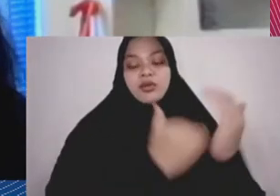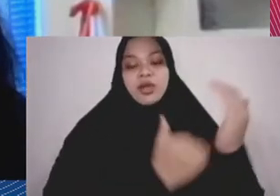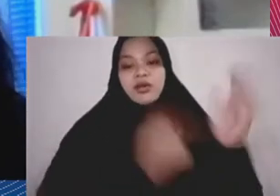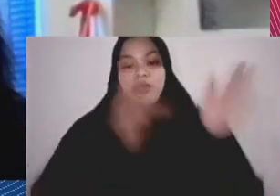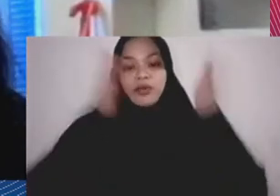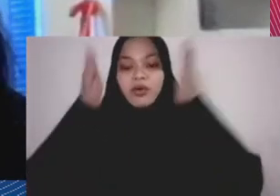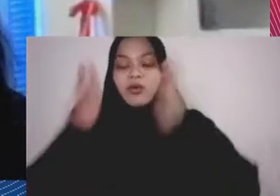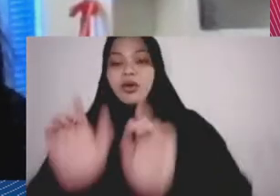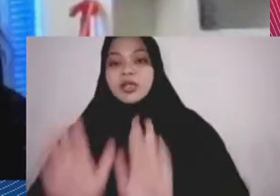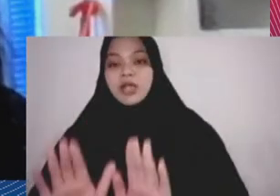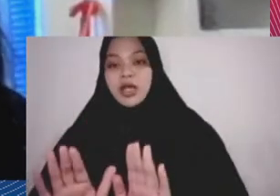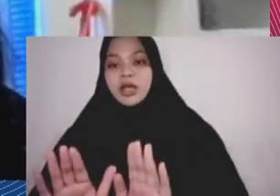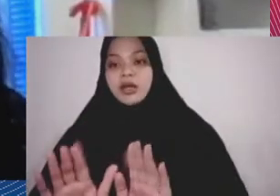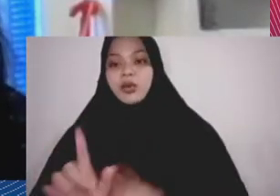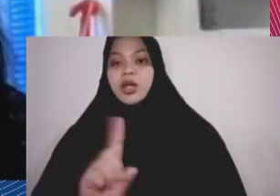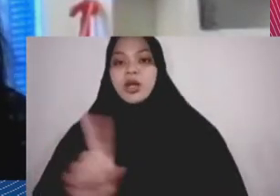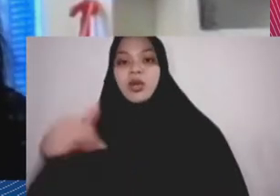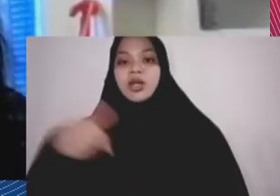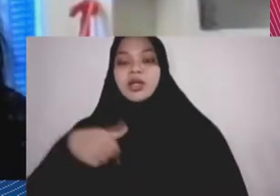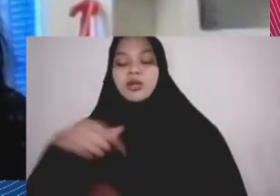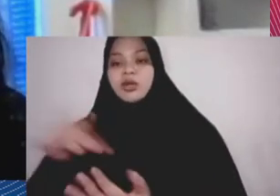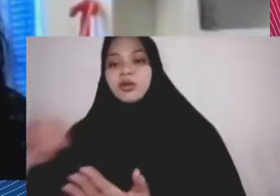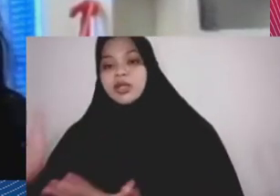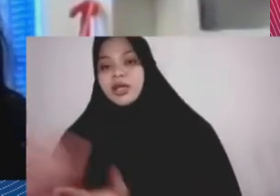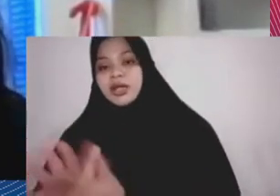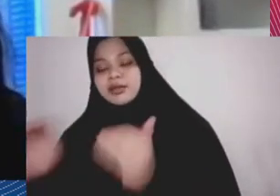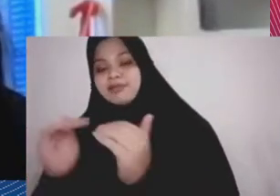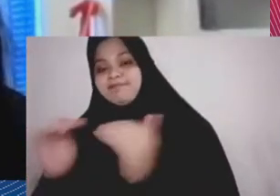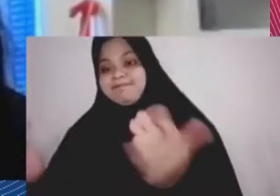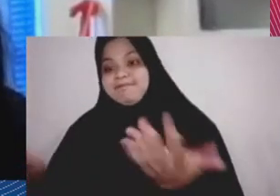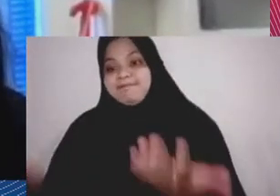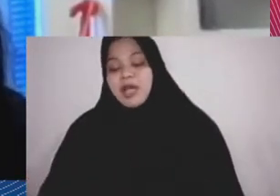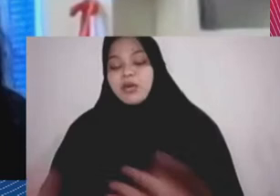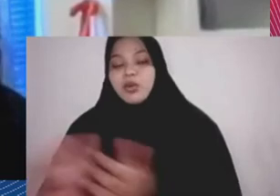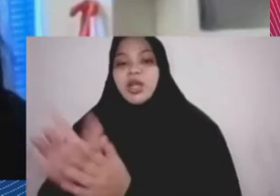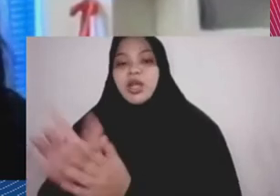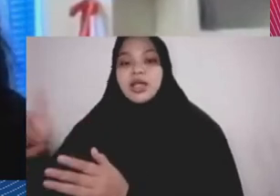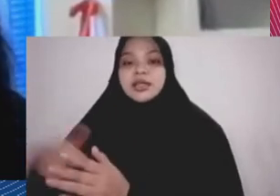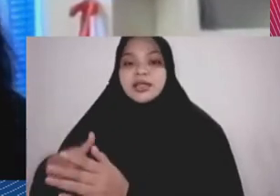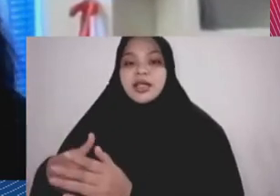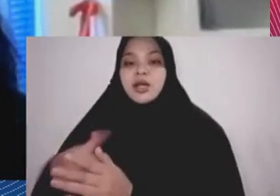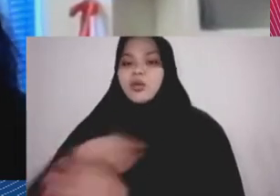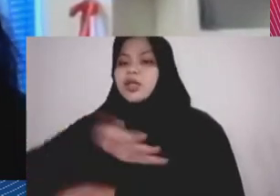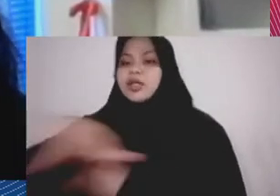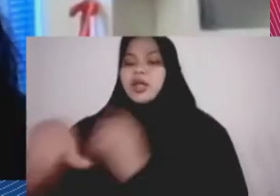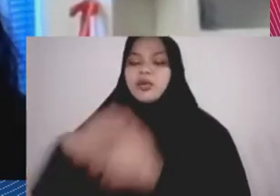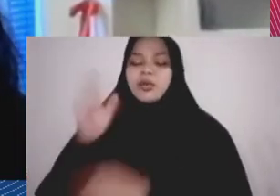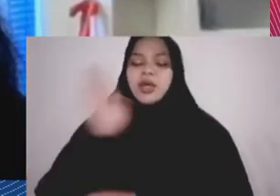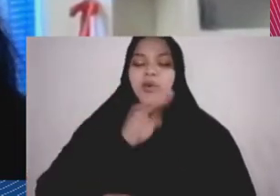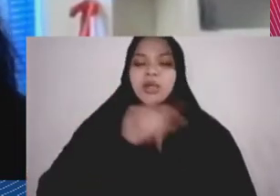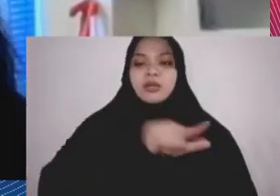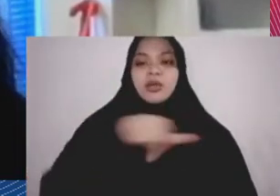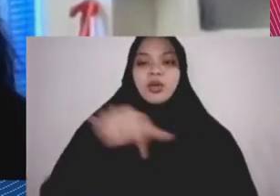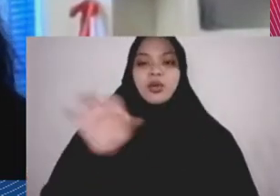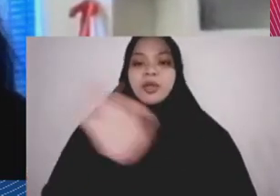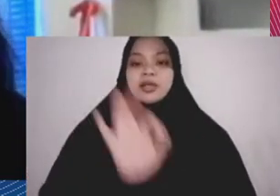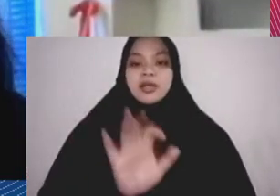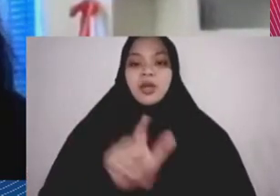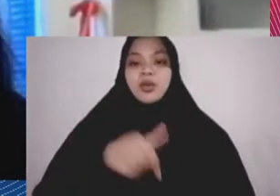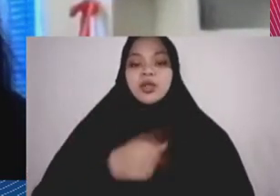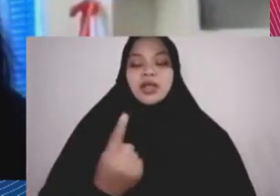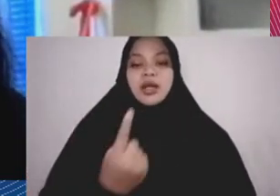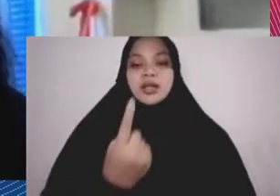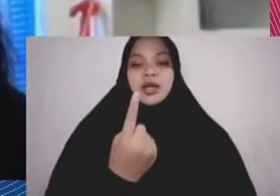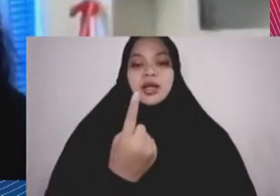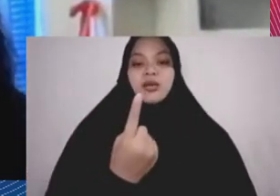on where there are similarities. And I think every single person wants to make